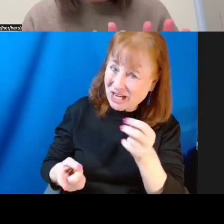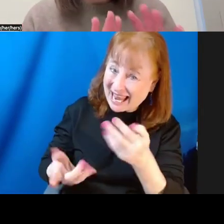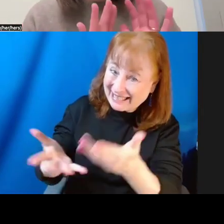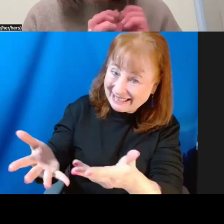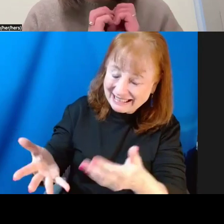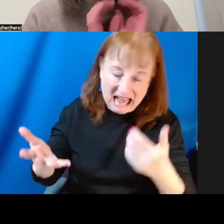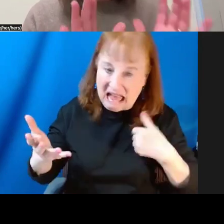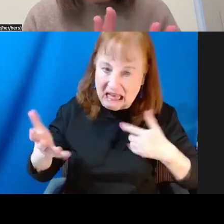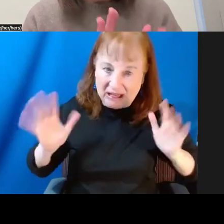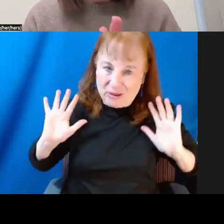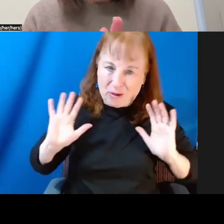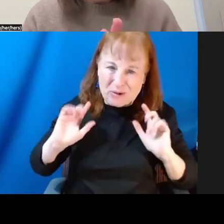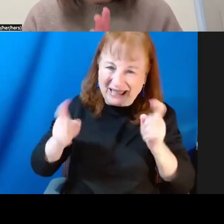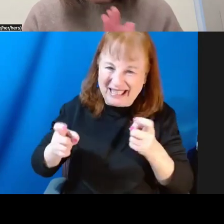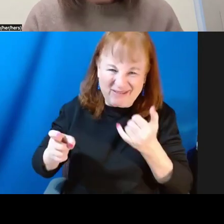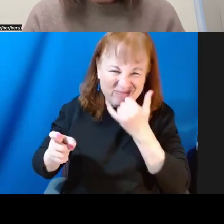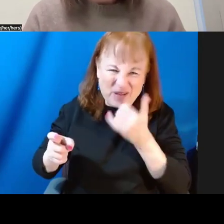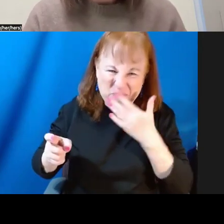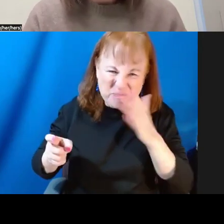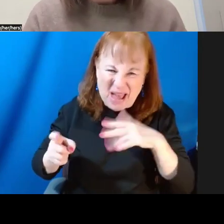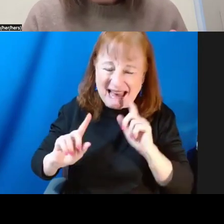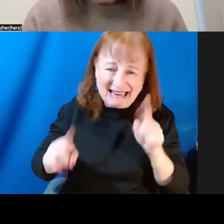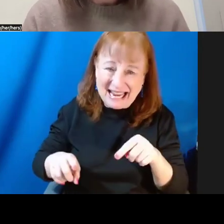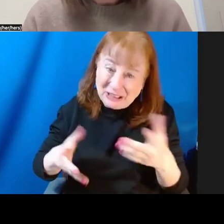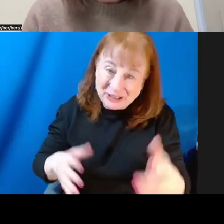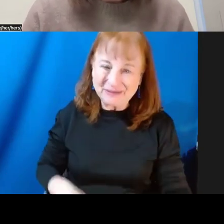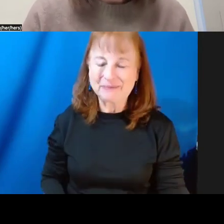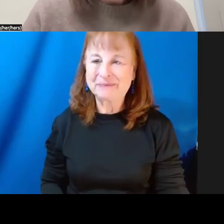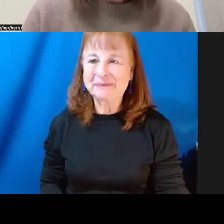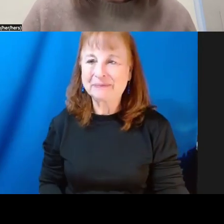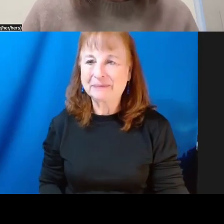don't want to give a bad answer that points you in the wrong direction.